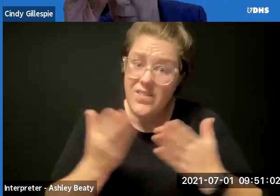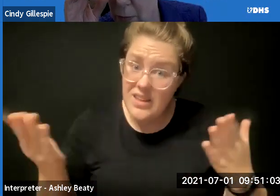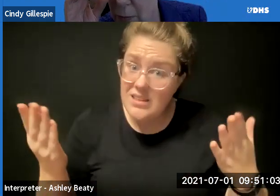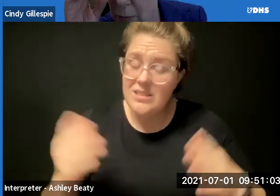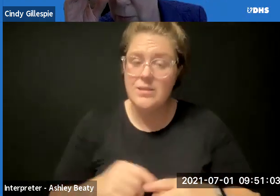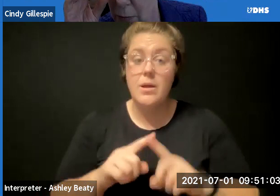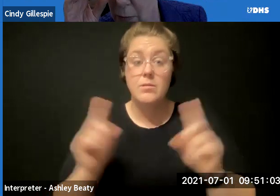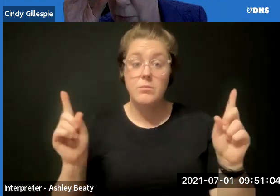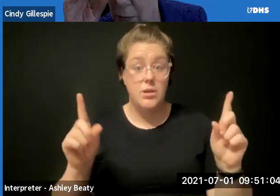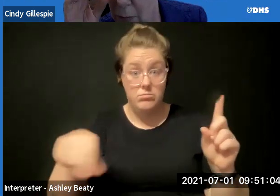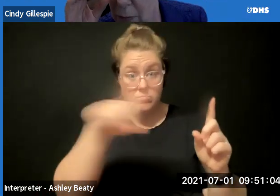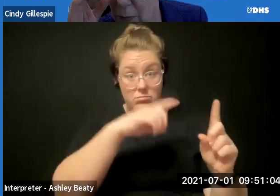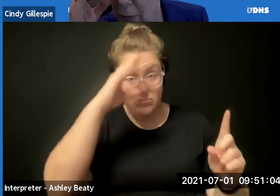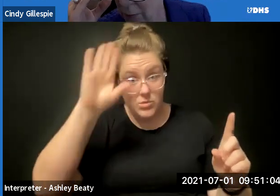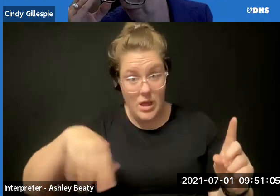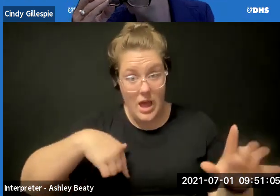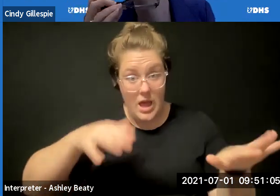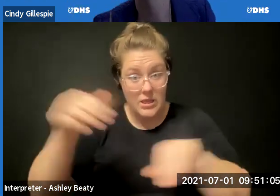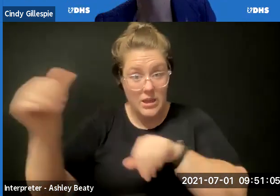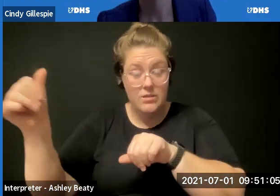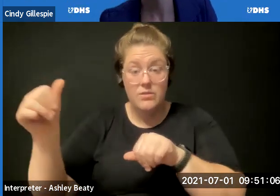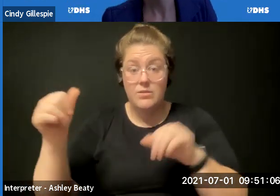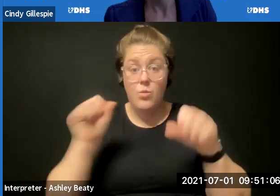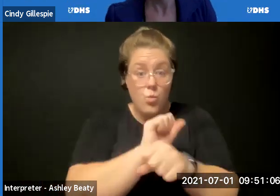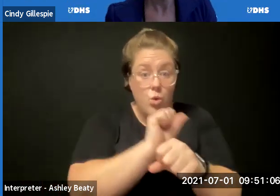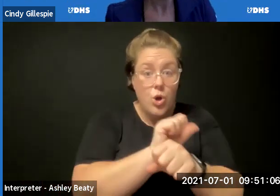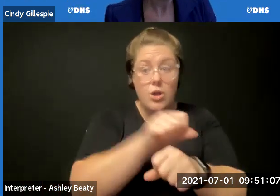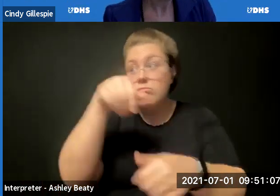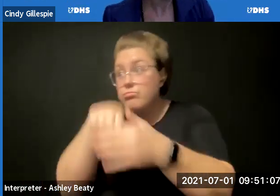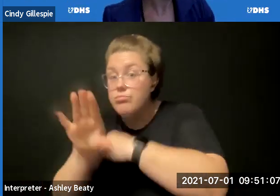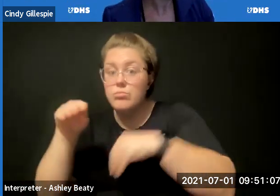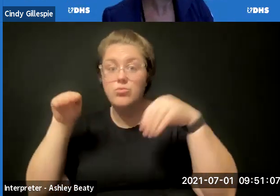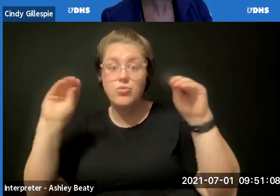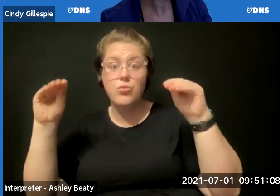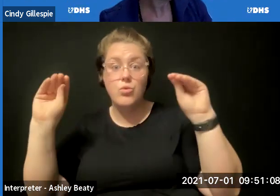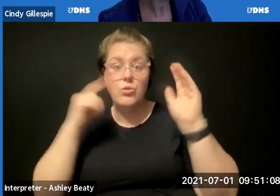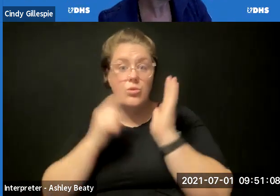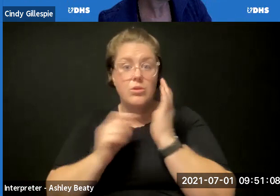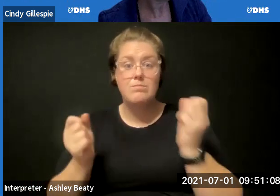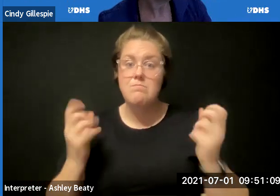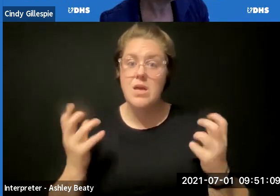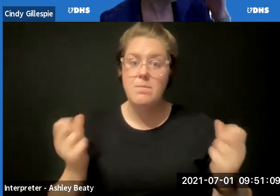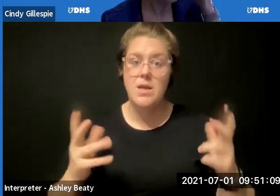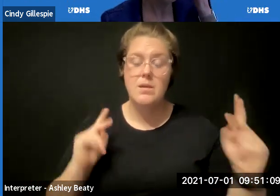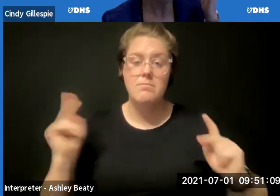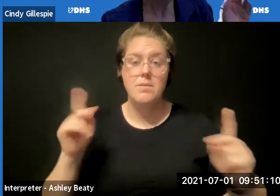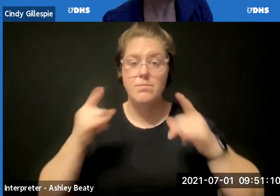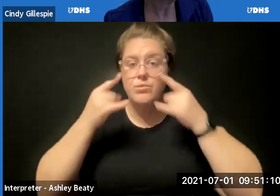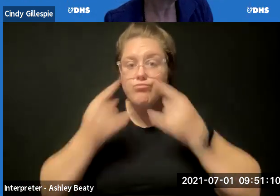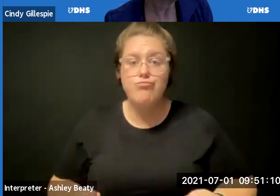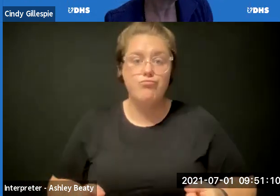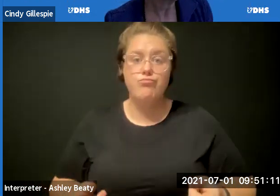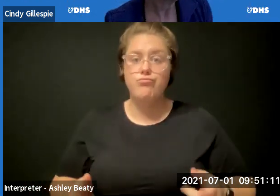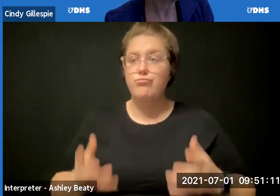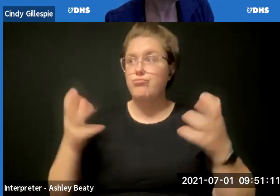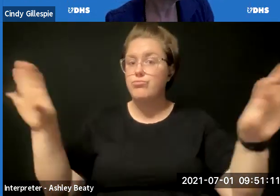go around at the end of my day in the evening, you go to the stores, you go and like that, you see many more people that are not masked.